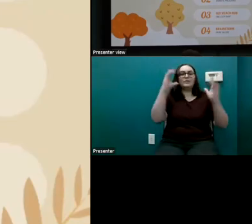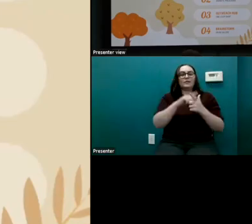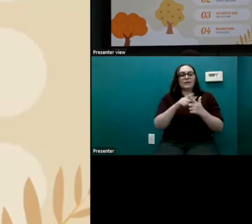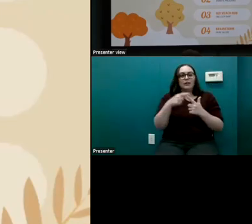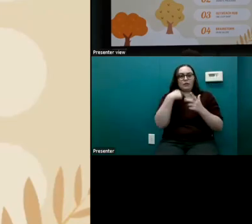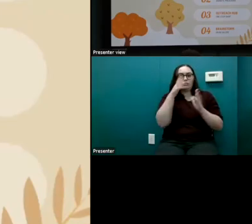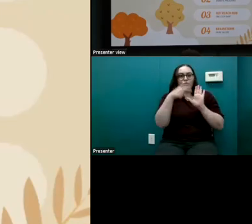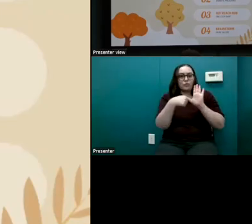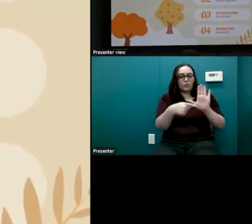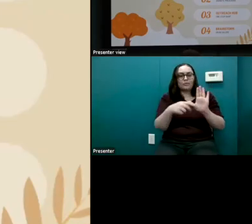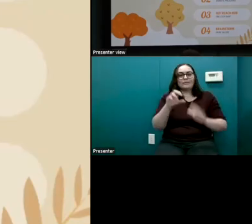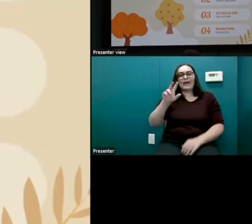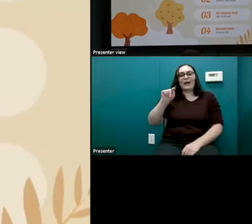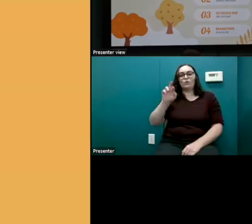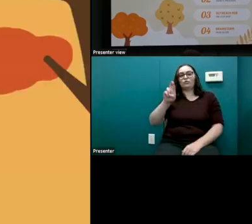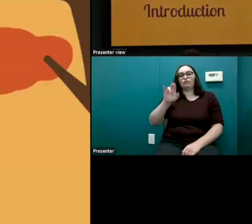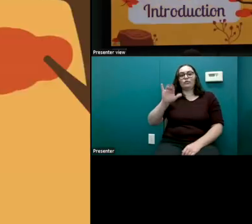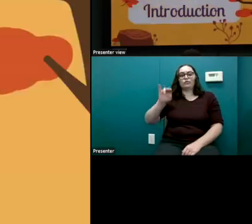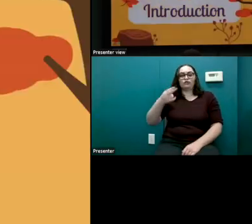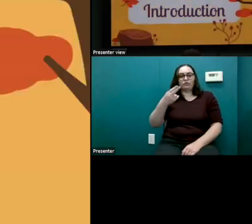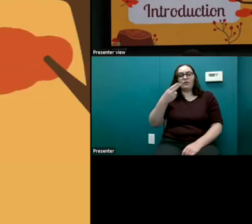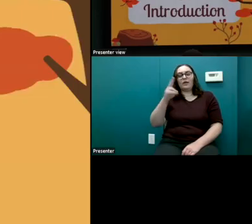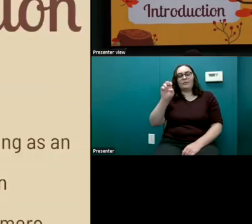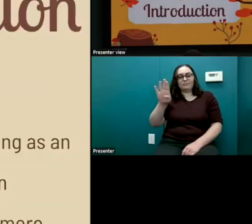like, and then we'll brainstorm some ideas.